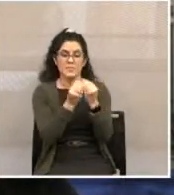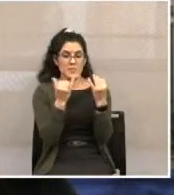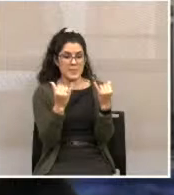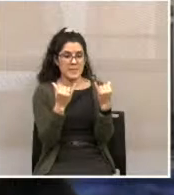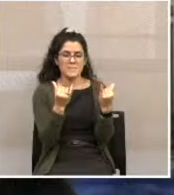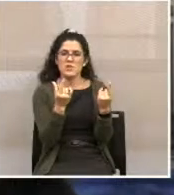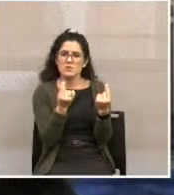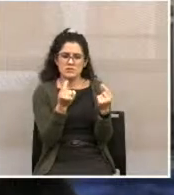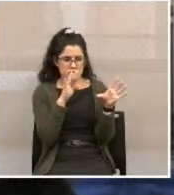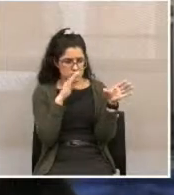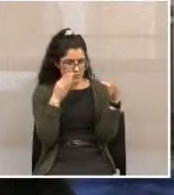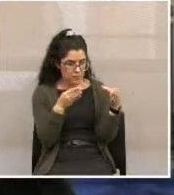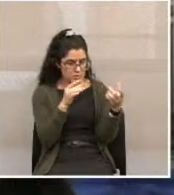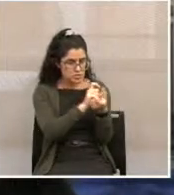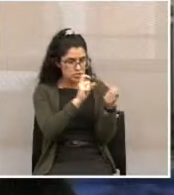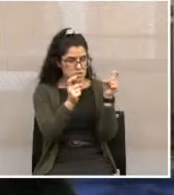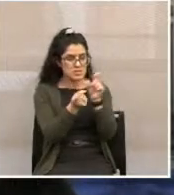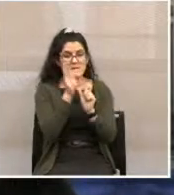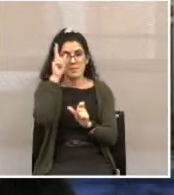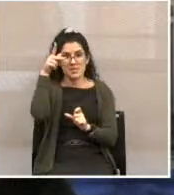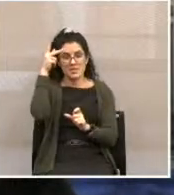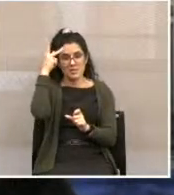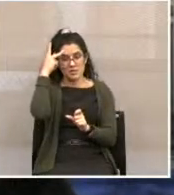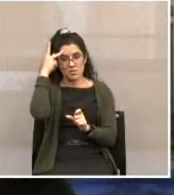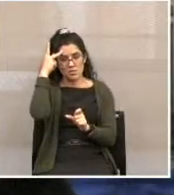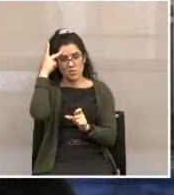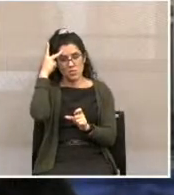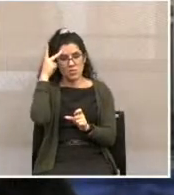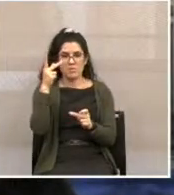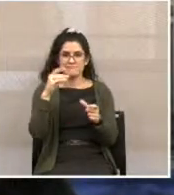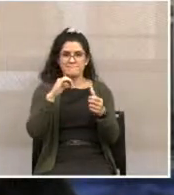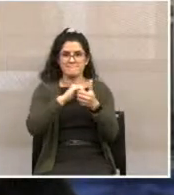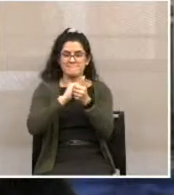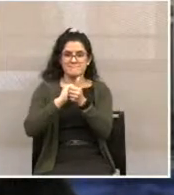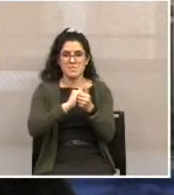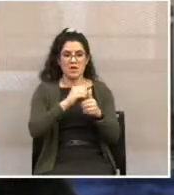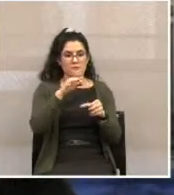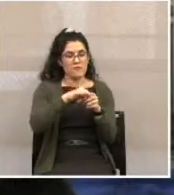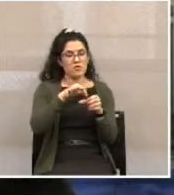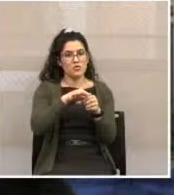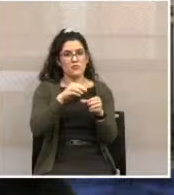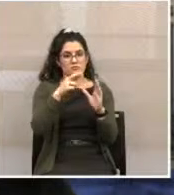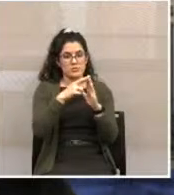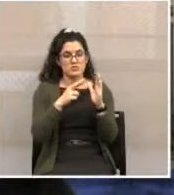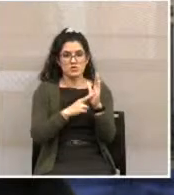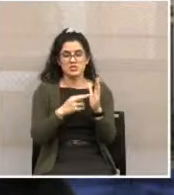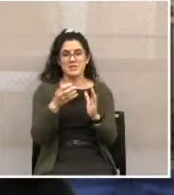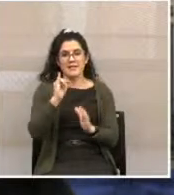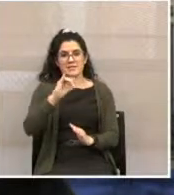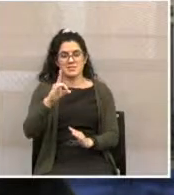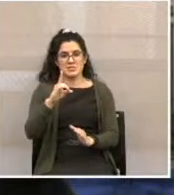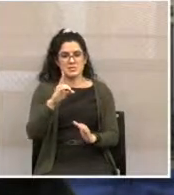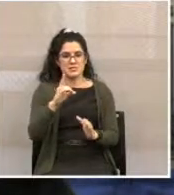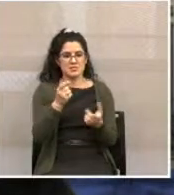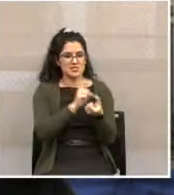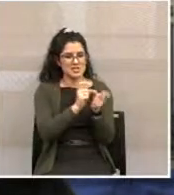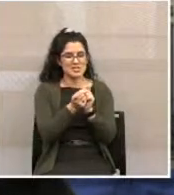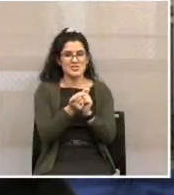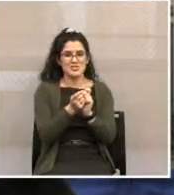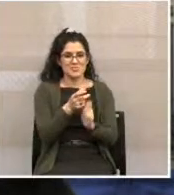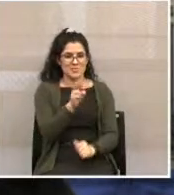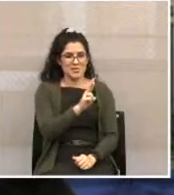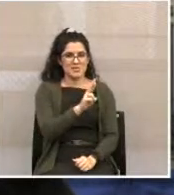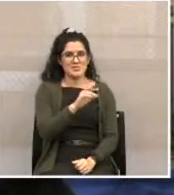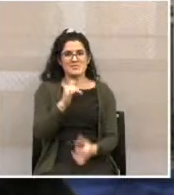is changing the political affiliation of their voter registration ID from Democrat to Republican. That was reported on